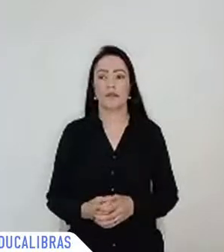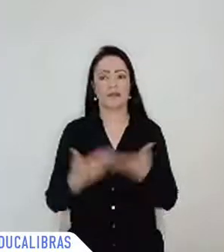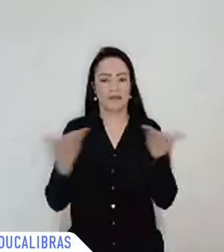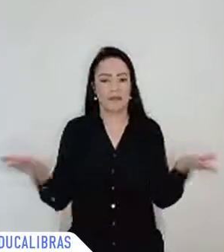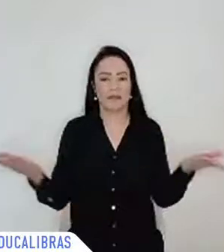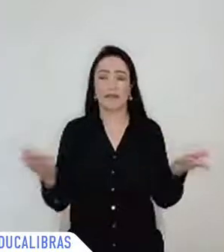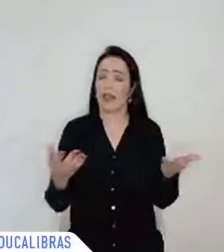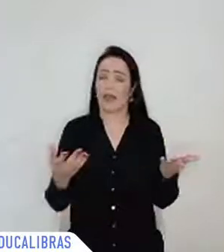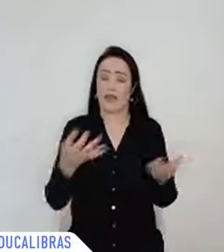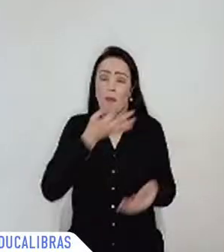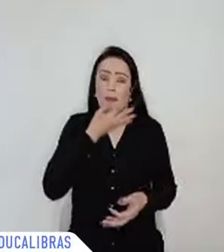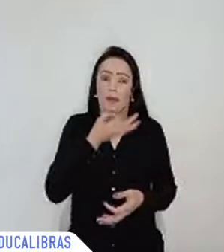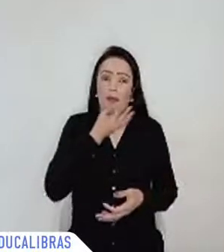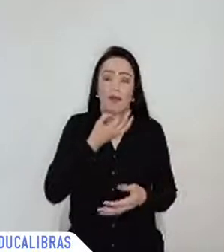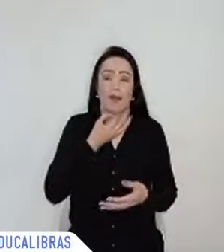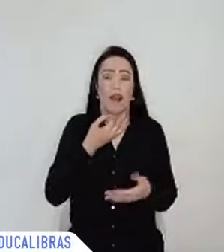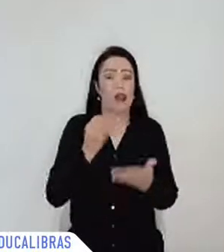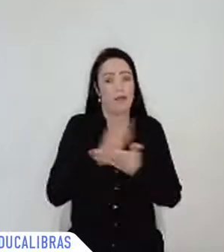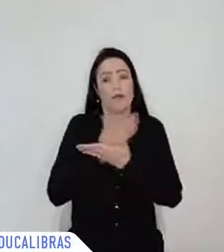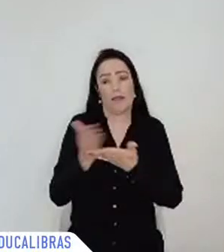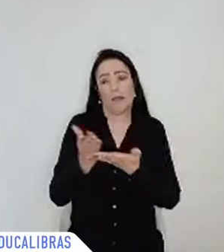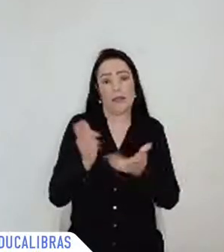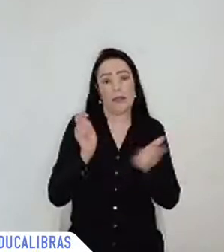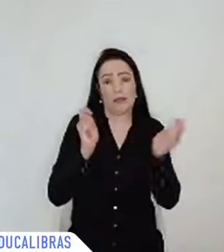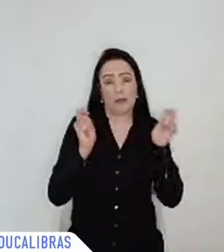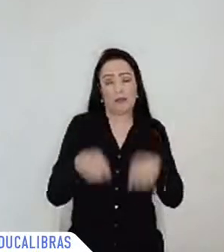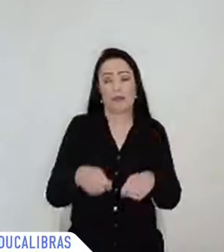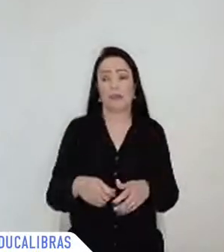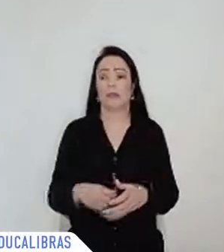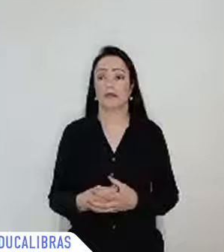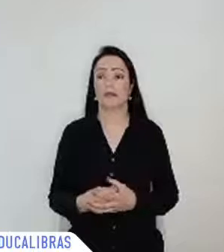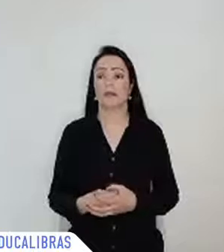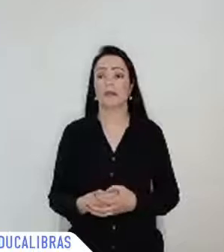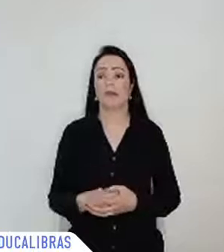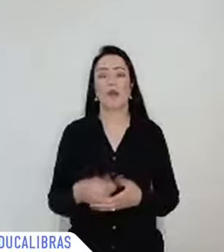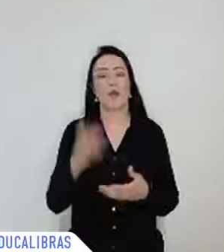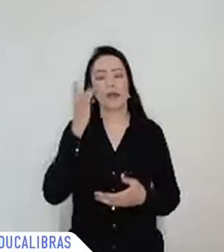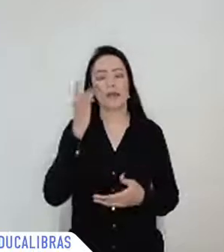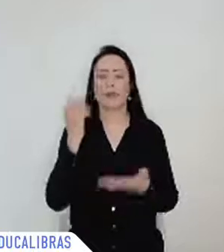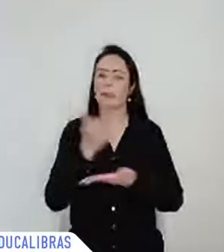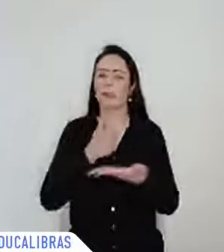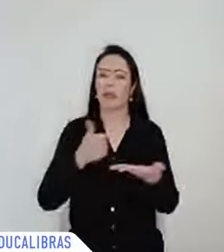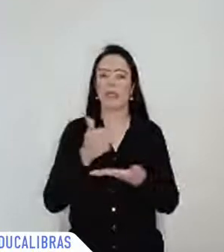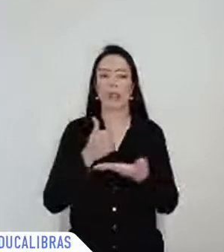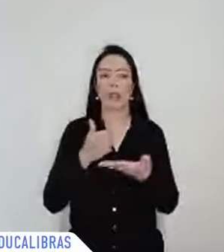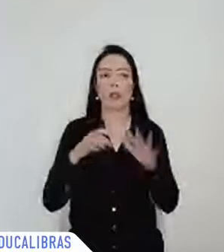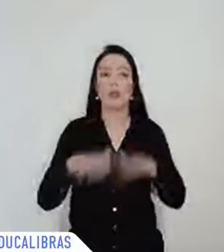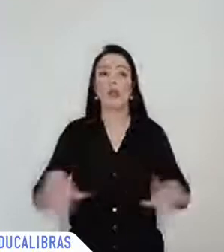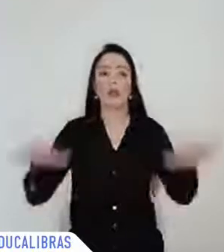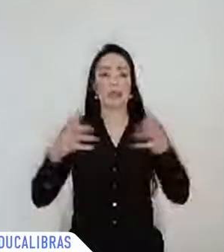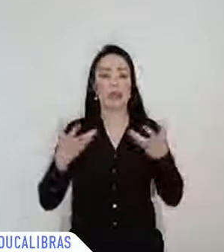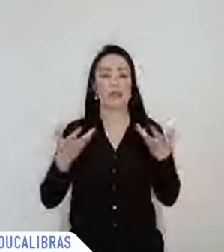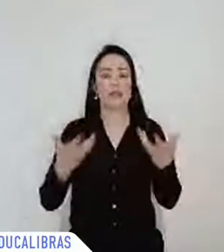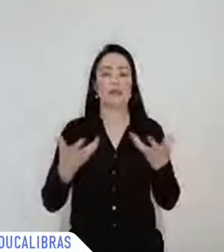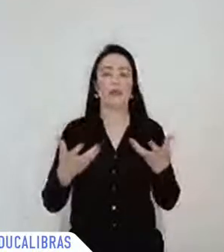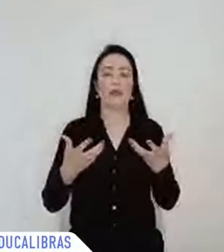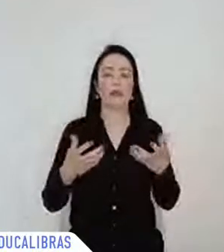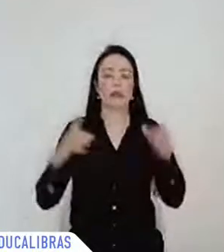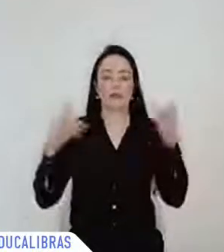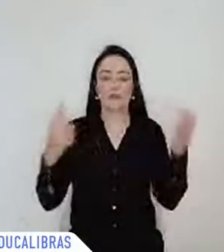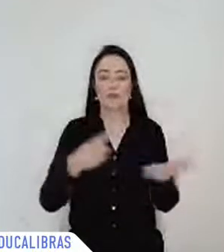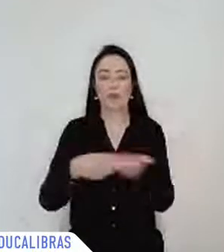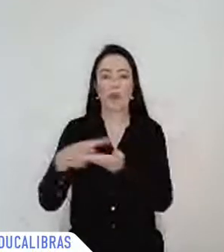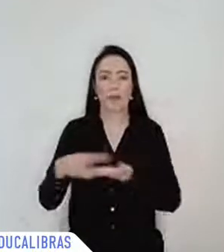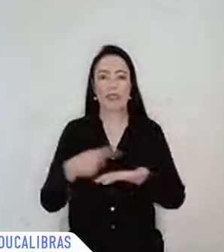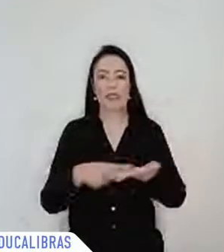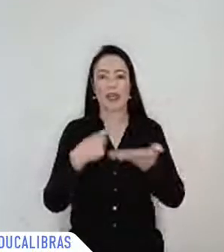So I'm just giving you all some alternative for you to know about them. We need to